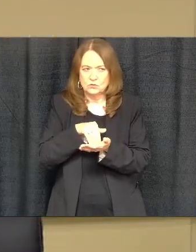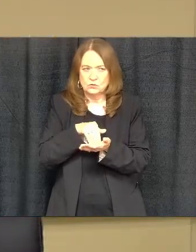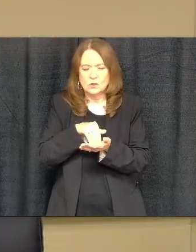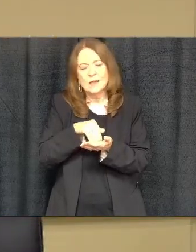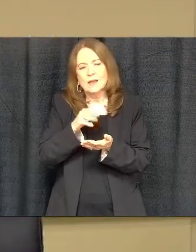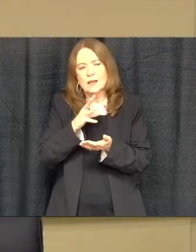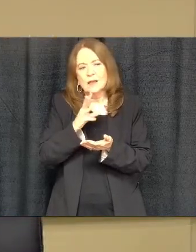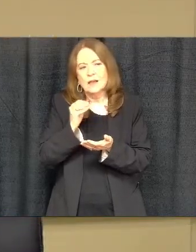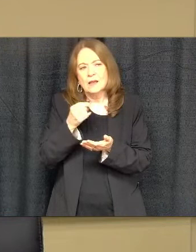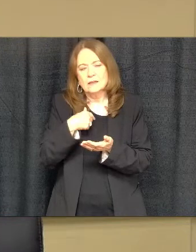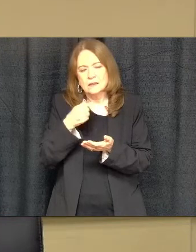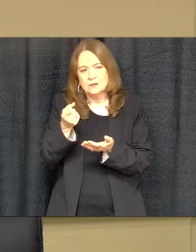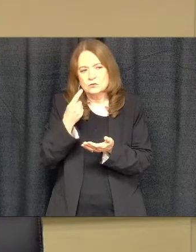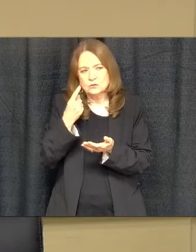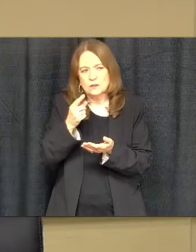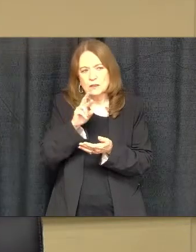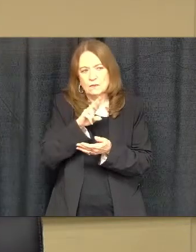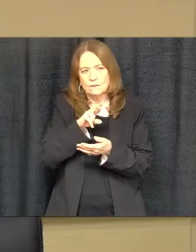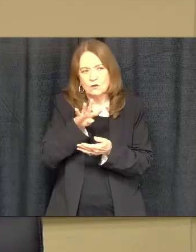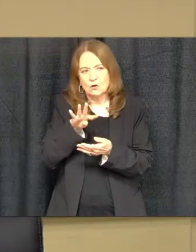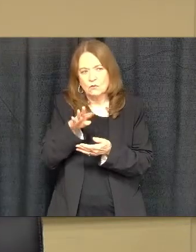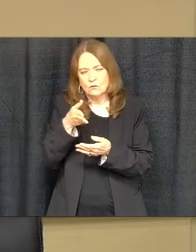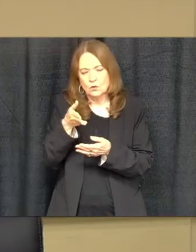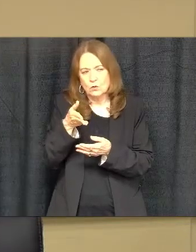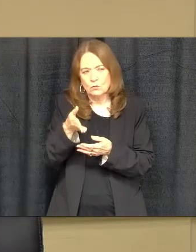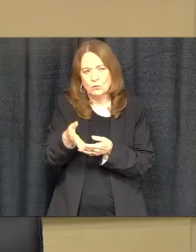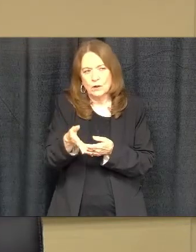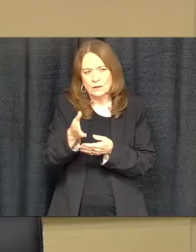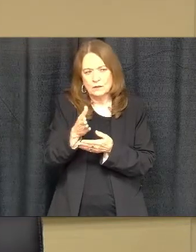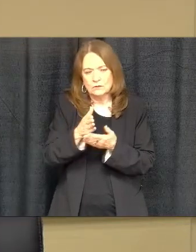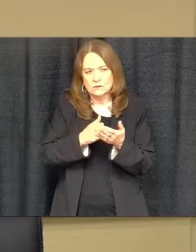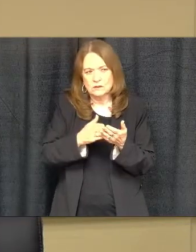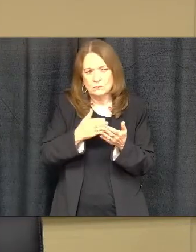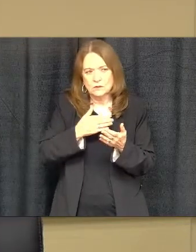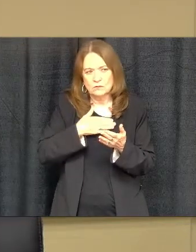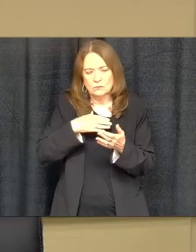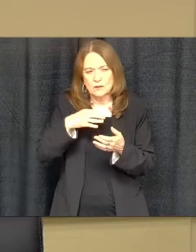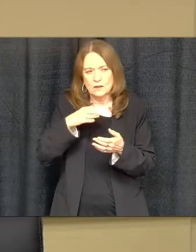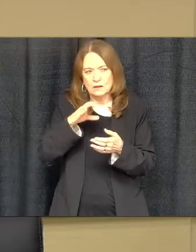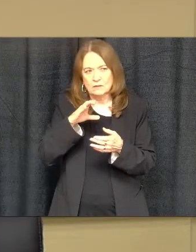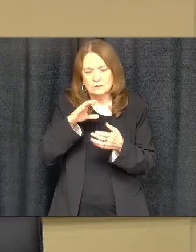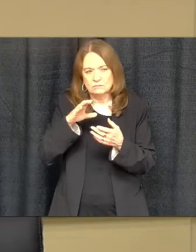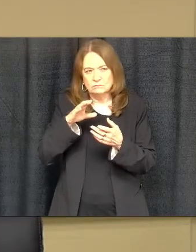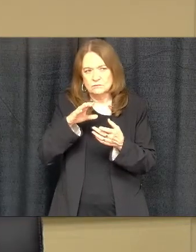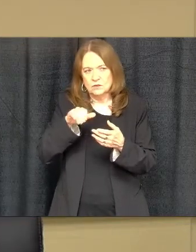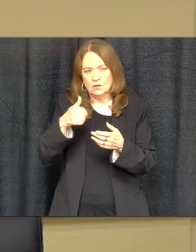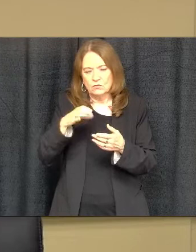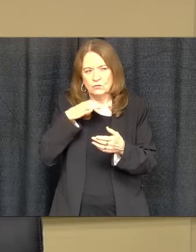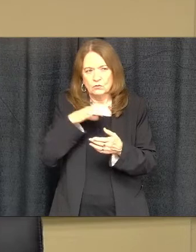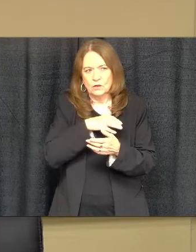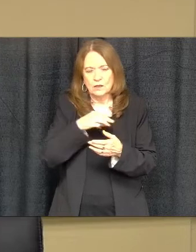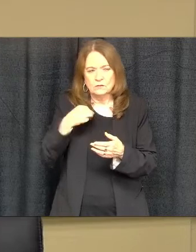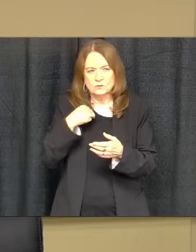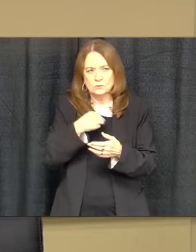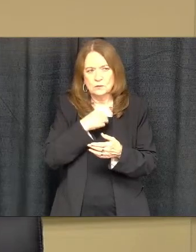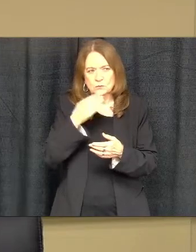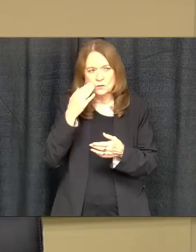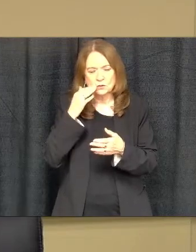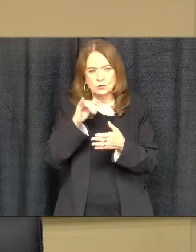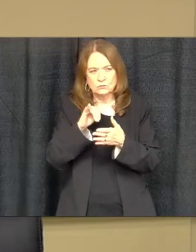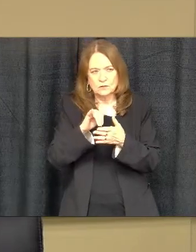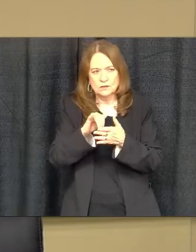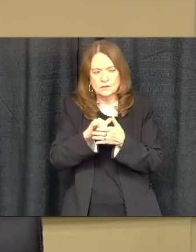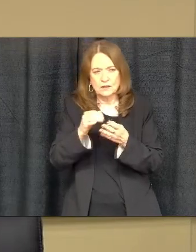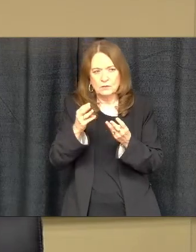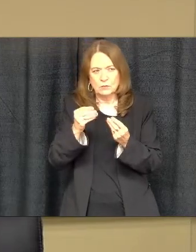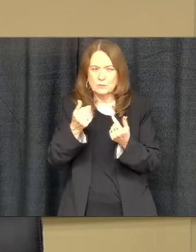And I understand the R4 right there, just so my colleagues know, that's mostly investment rental property, but I still